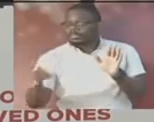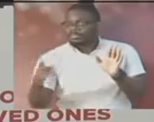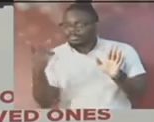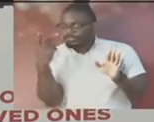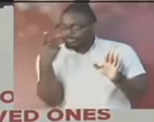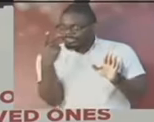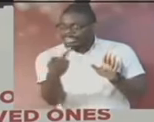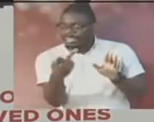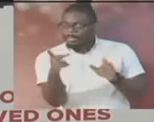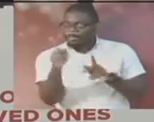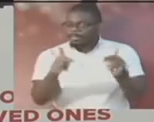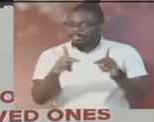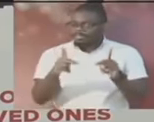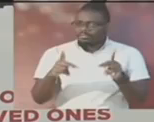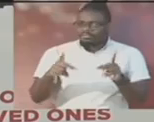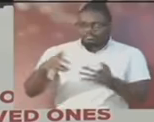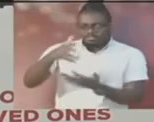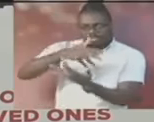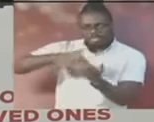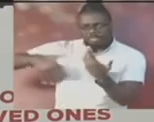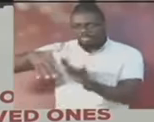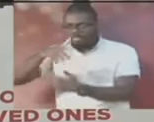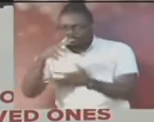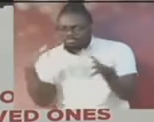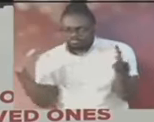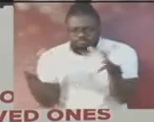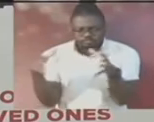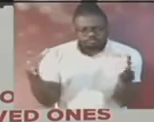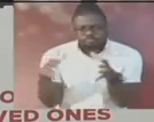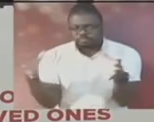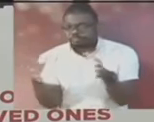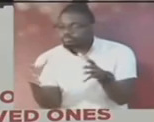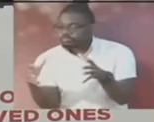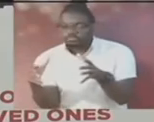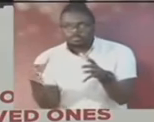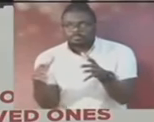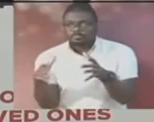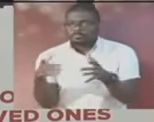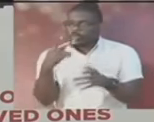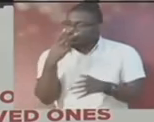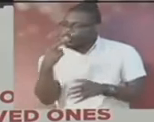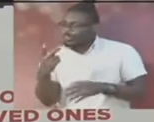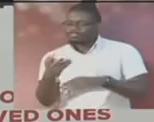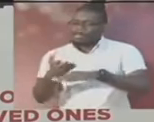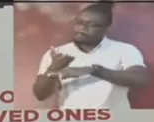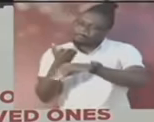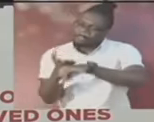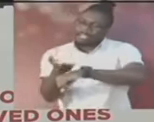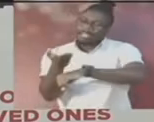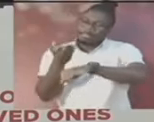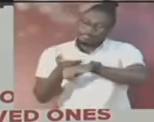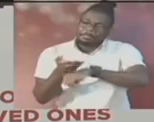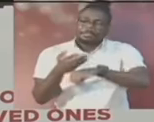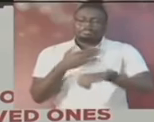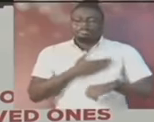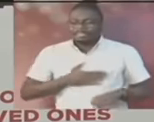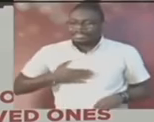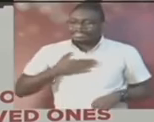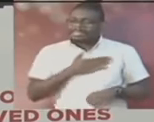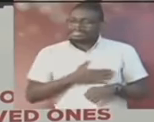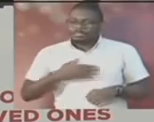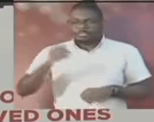would like to implore, I am begging, on behalf of the government, on behalf of all